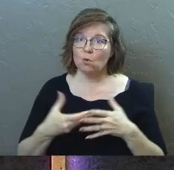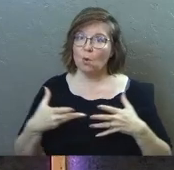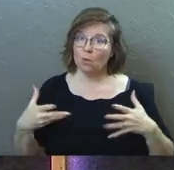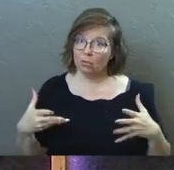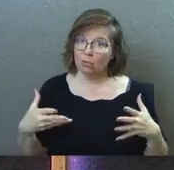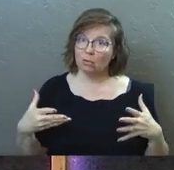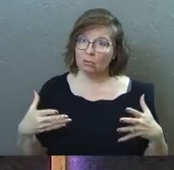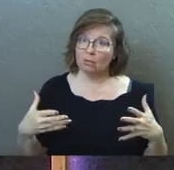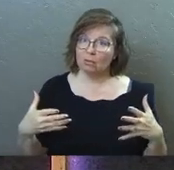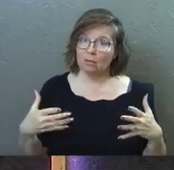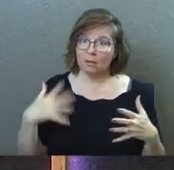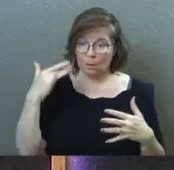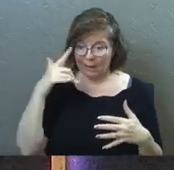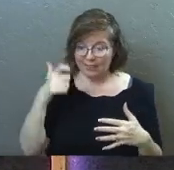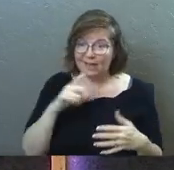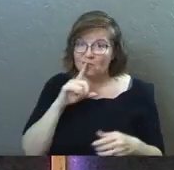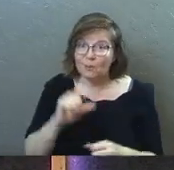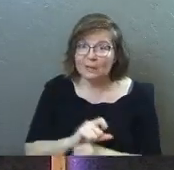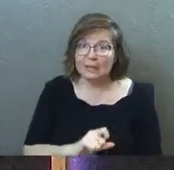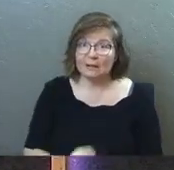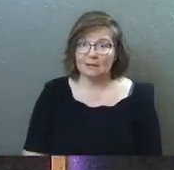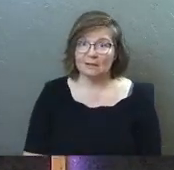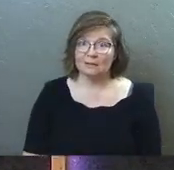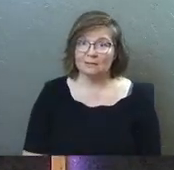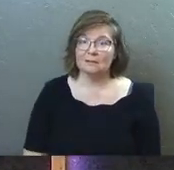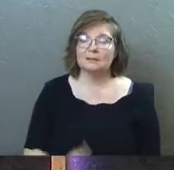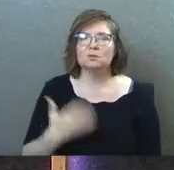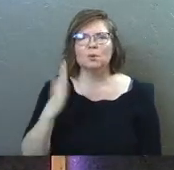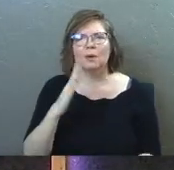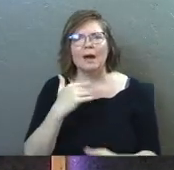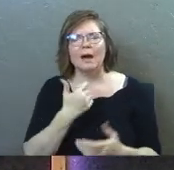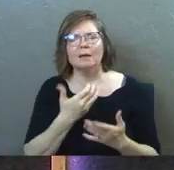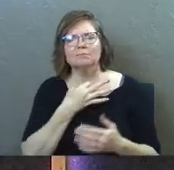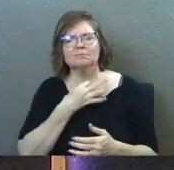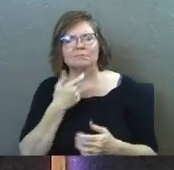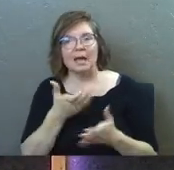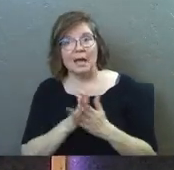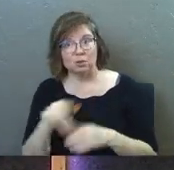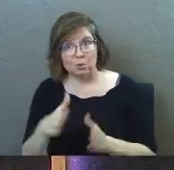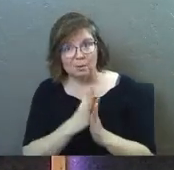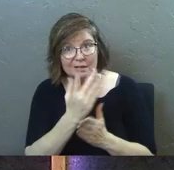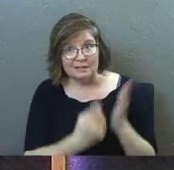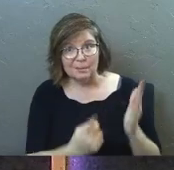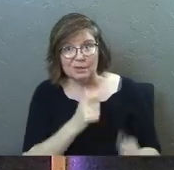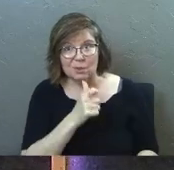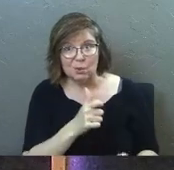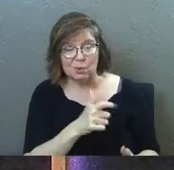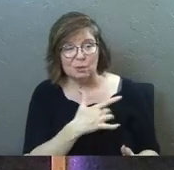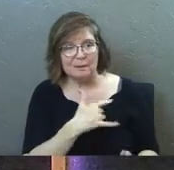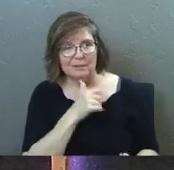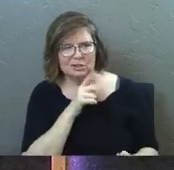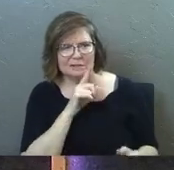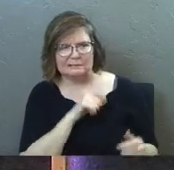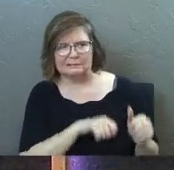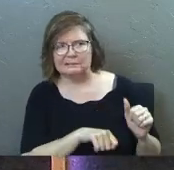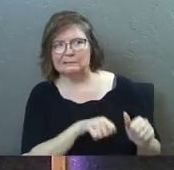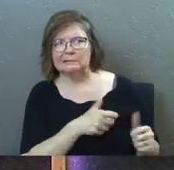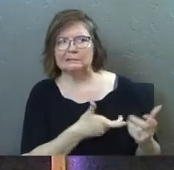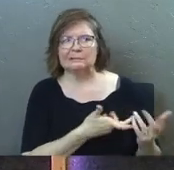growth. Because that's for real. Has God ever asked you to pray for somebody that you have mixed feelings toward?